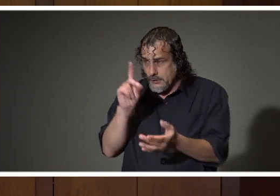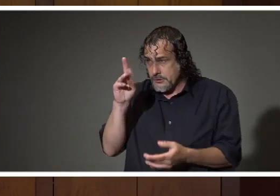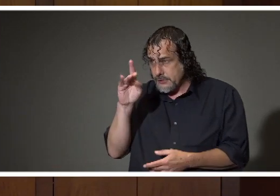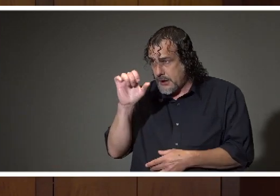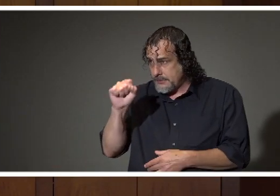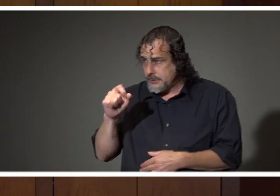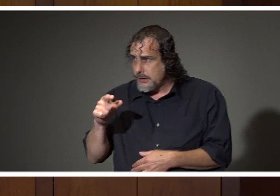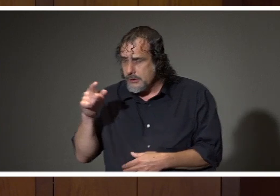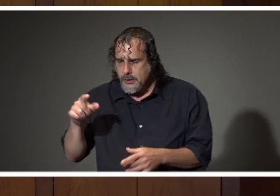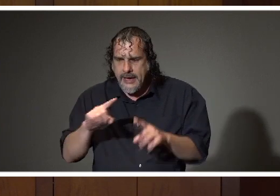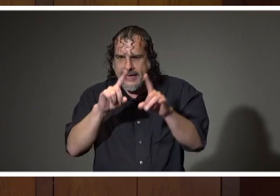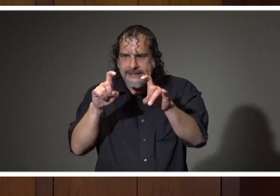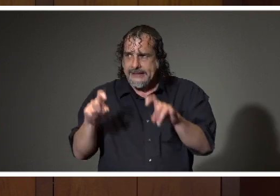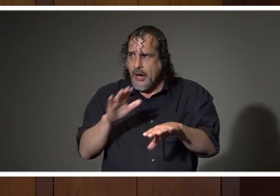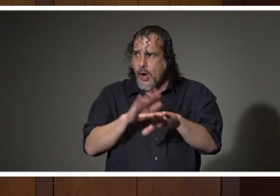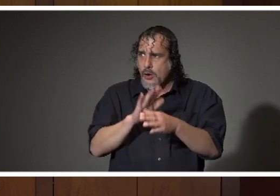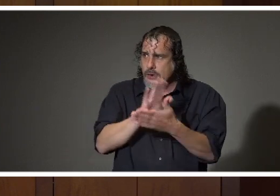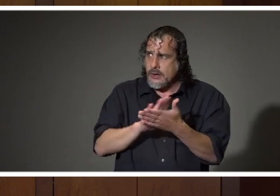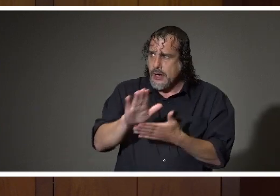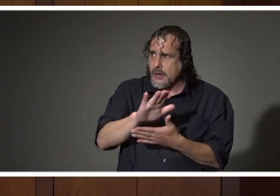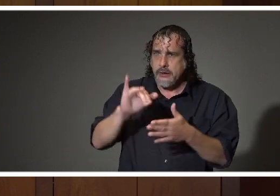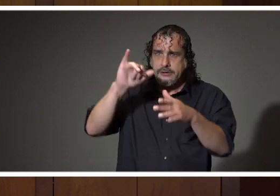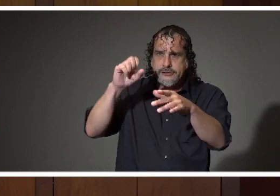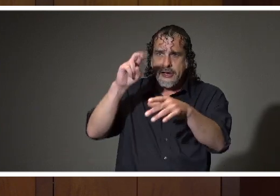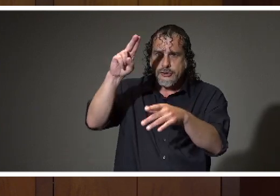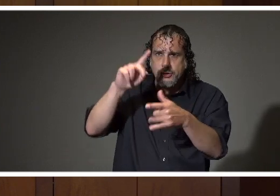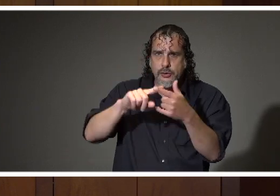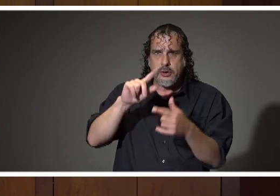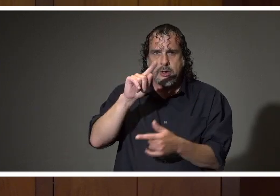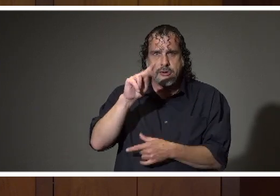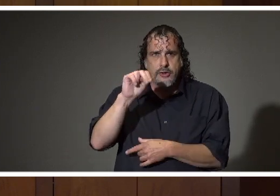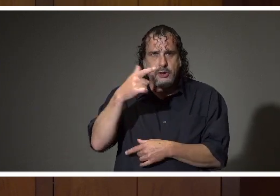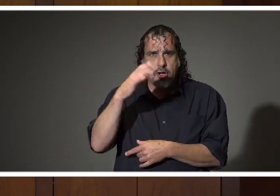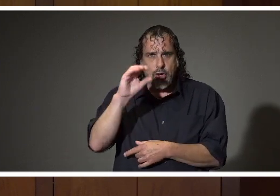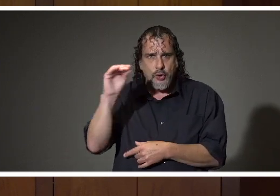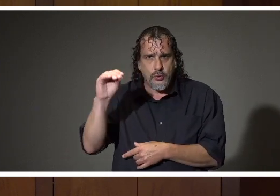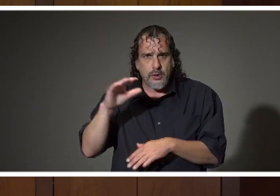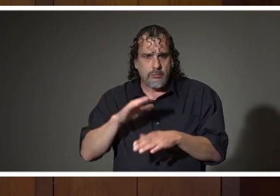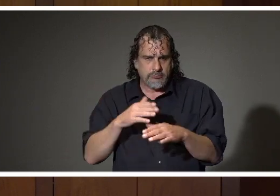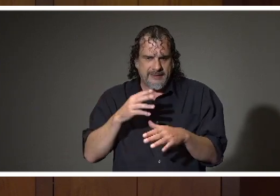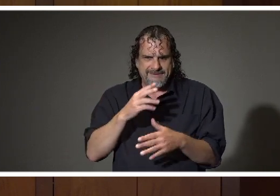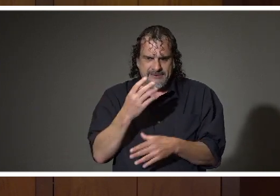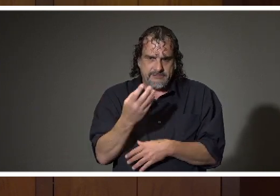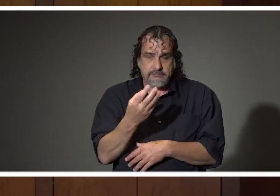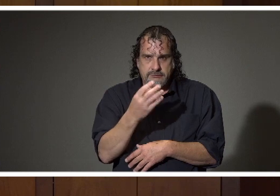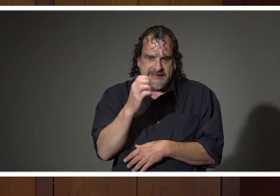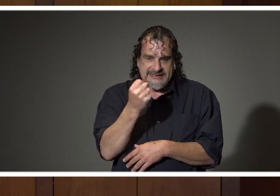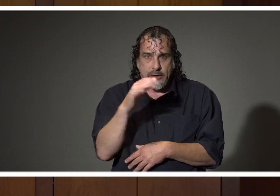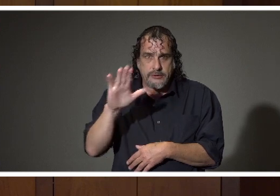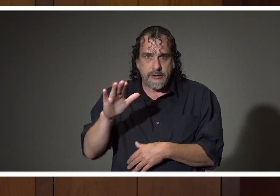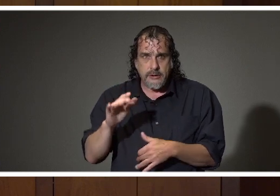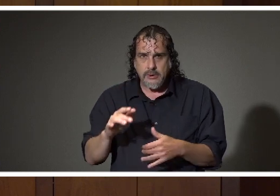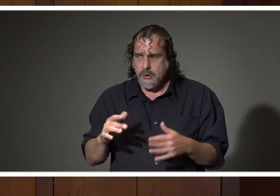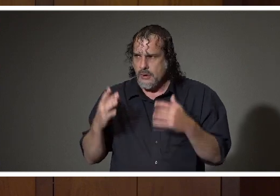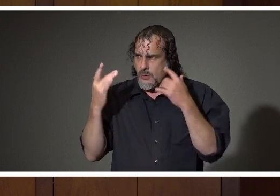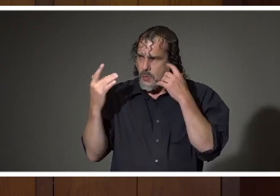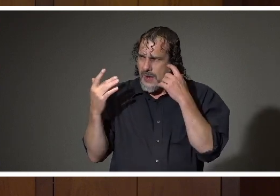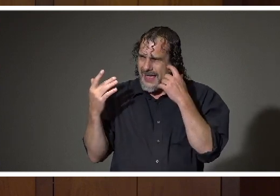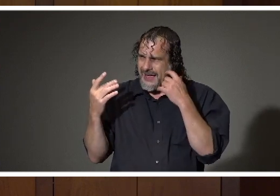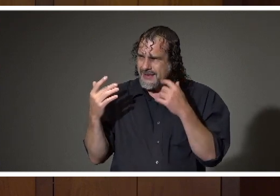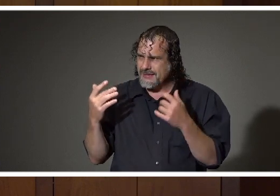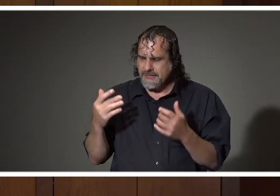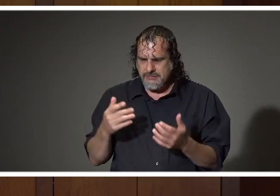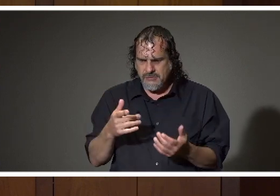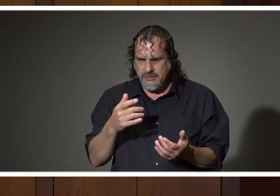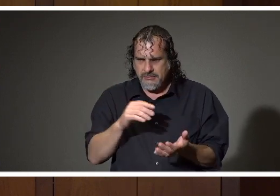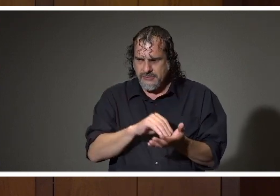testing on college campuses, JSU and Tougaloo, I believe, over the weekend. You know, why, if students aren't in class